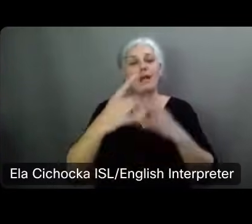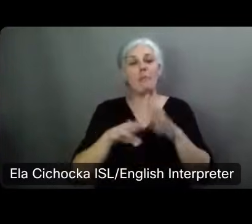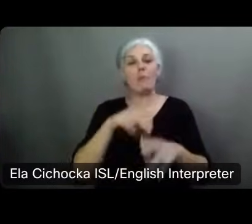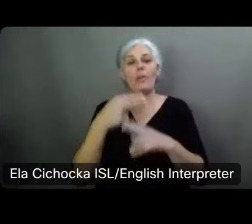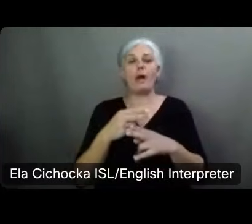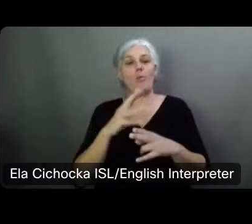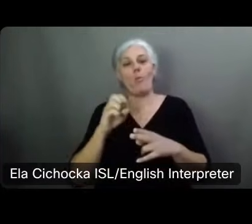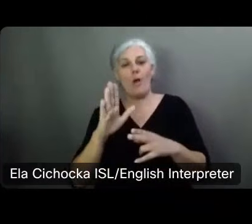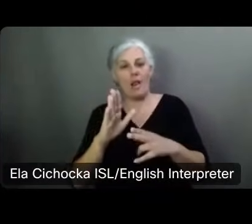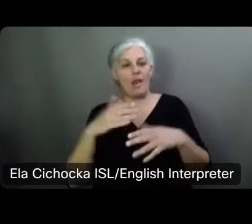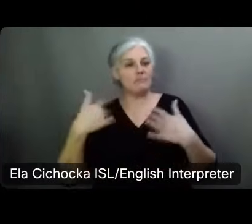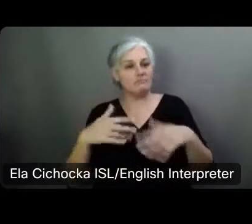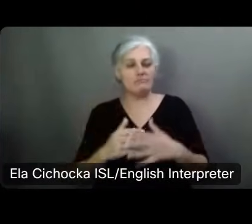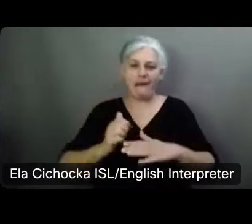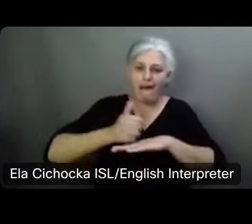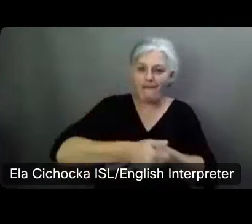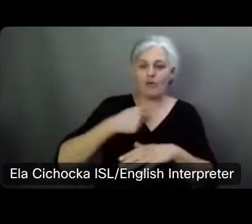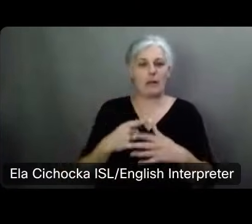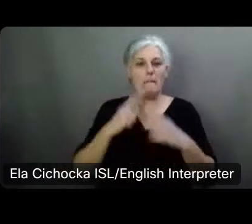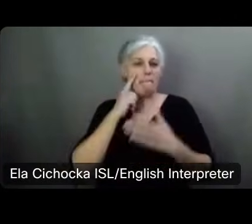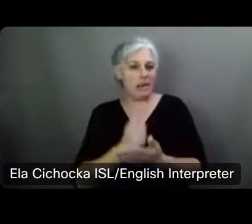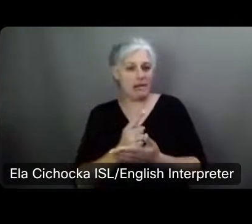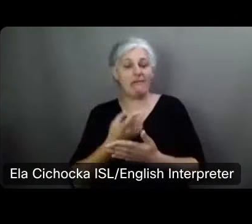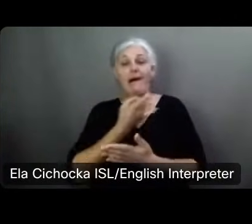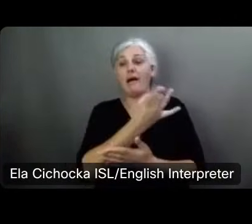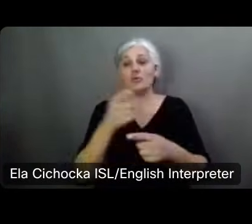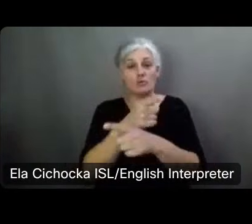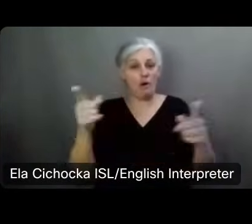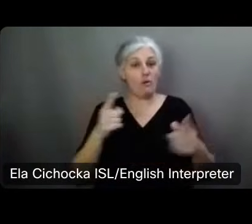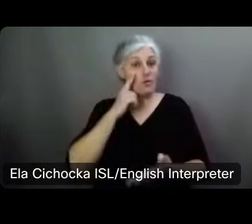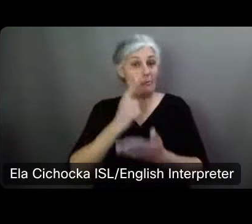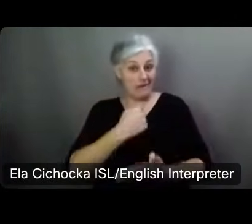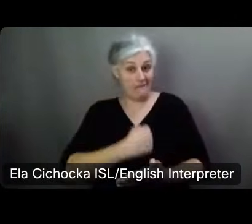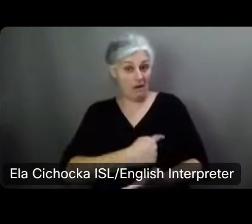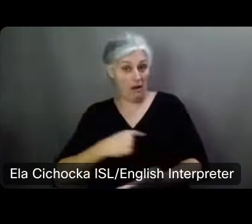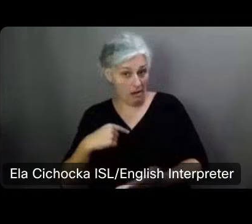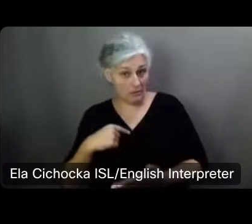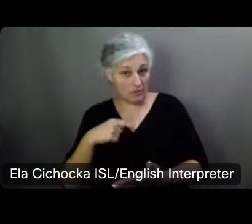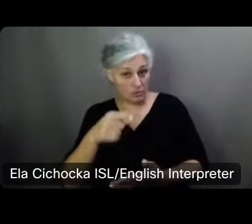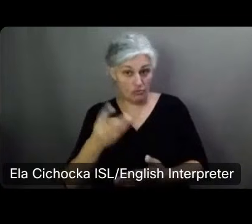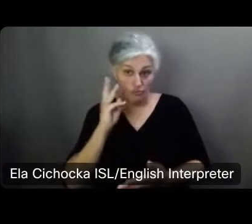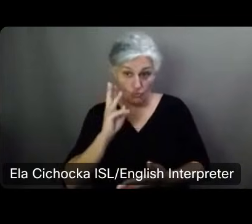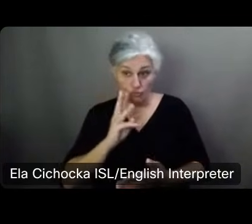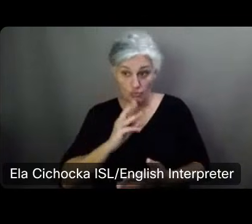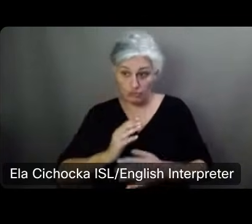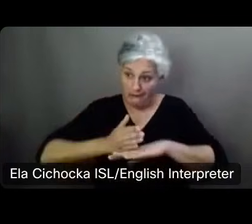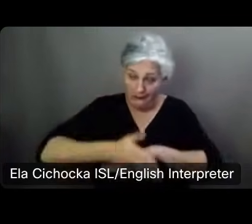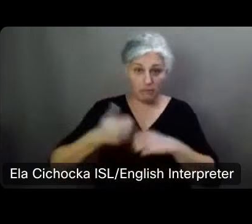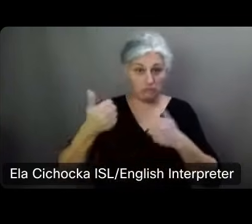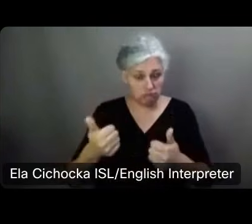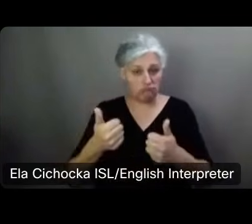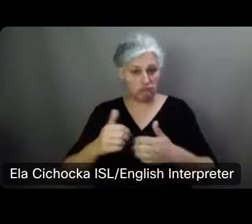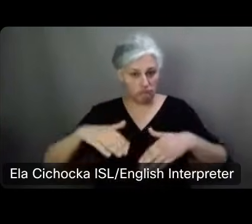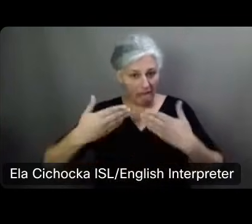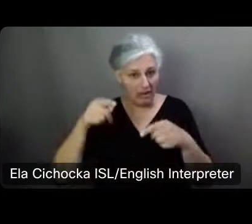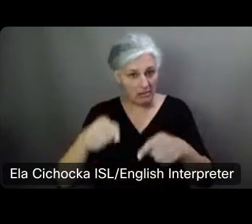will, effort, and belief. So I'll ask you all, do you believe in honesty? Are you willing to make the effort to deliver it?